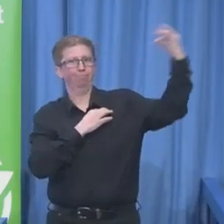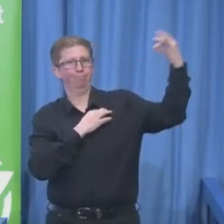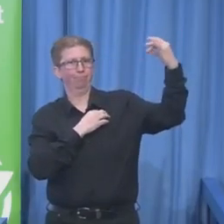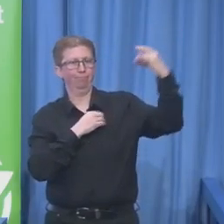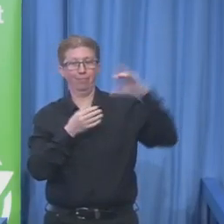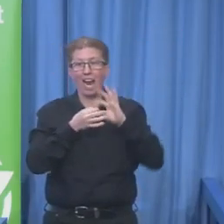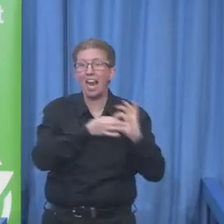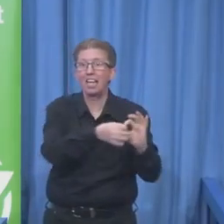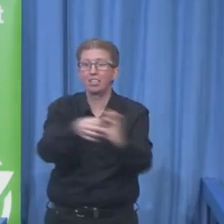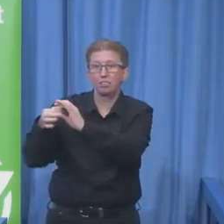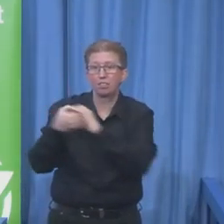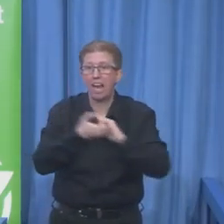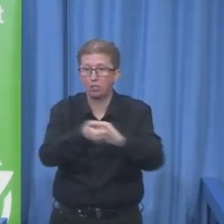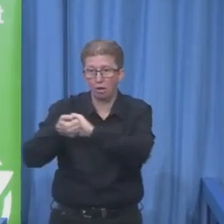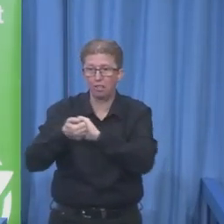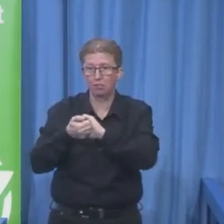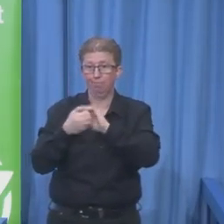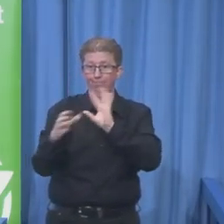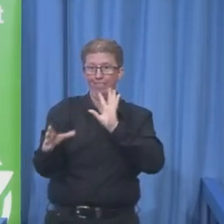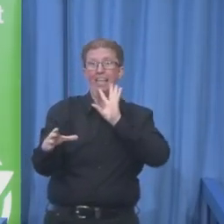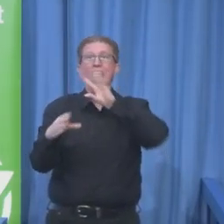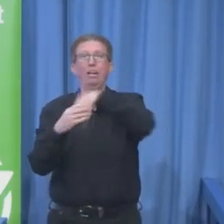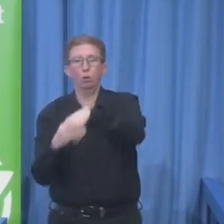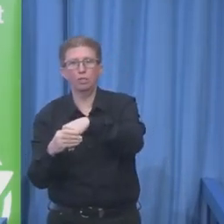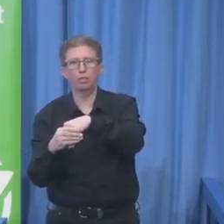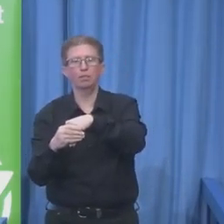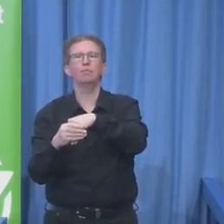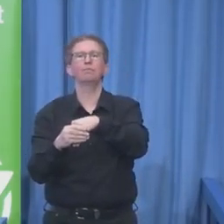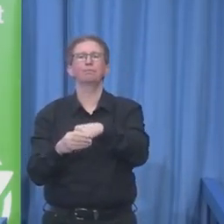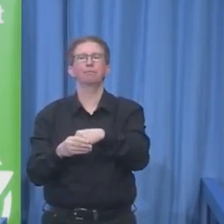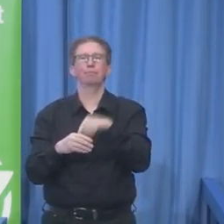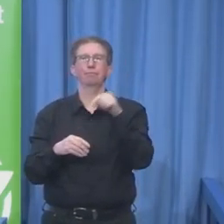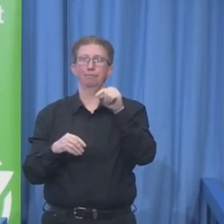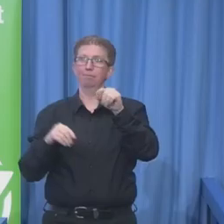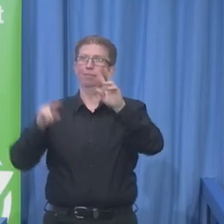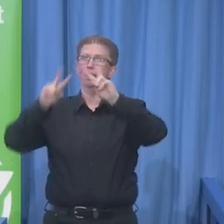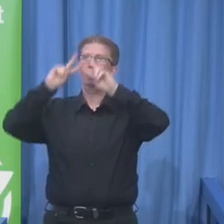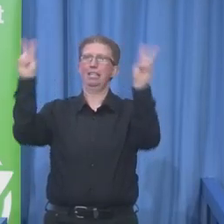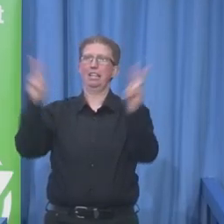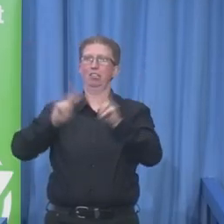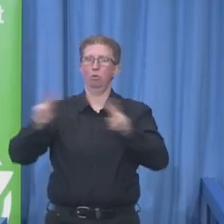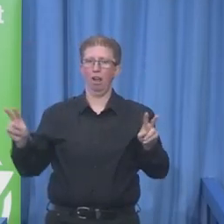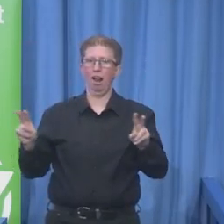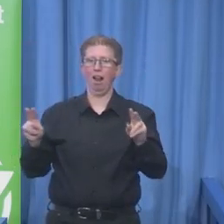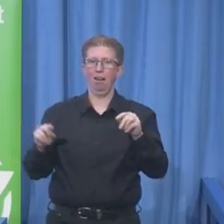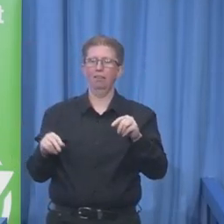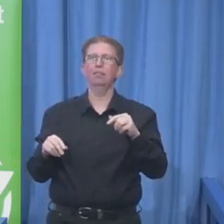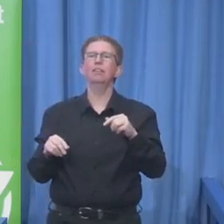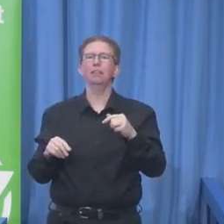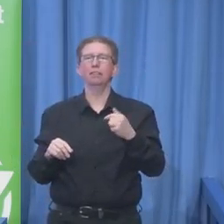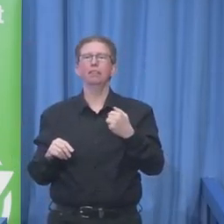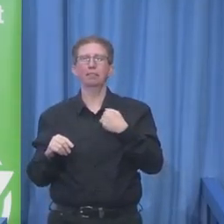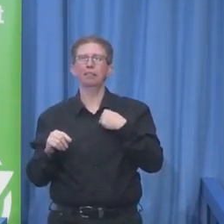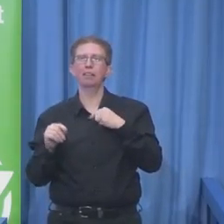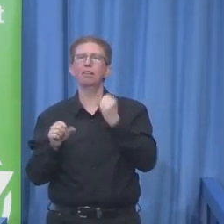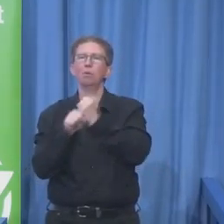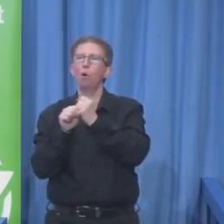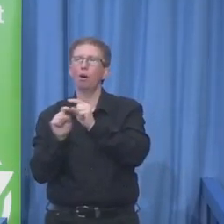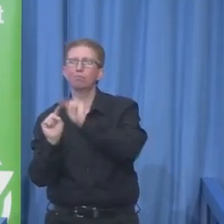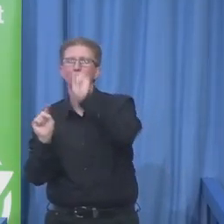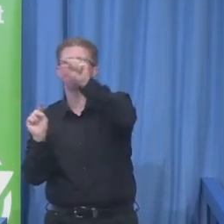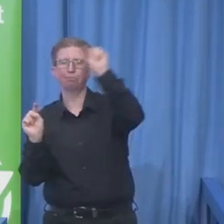200 member organizations in 115 countries. And I was asked by the International Disability